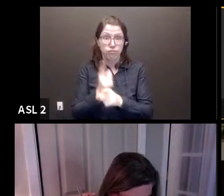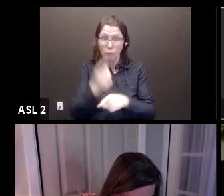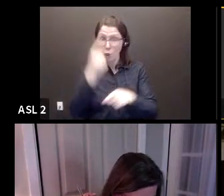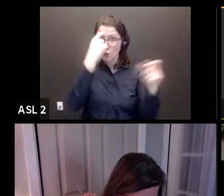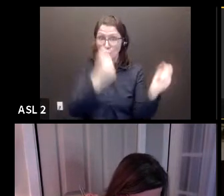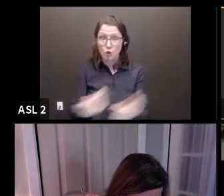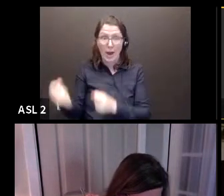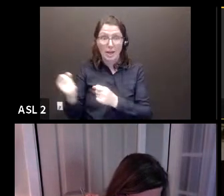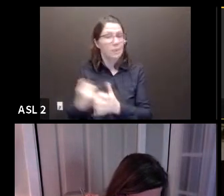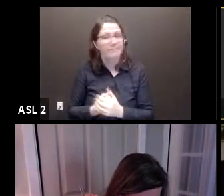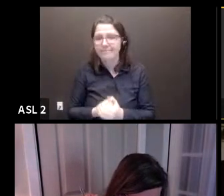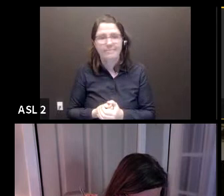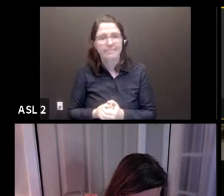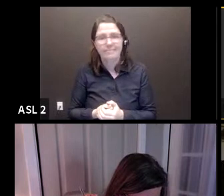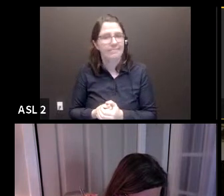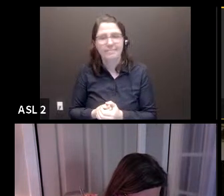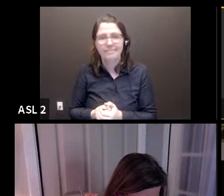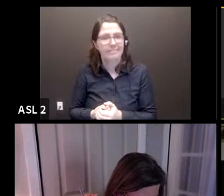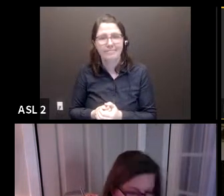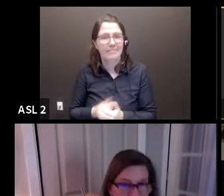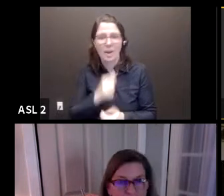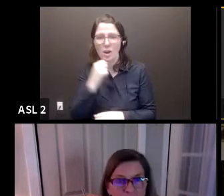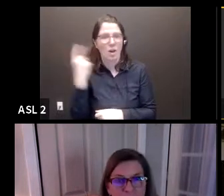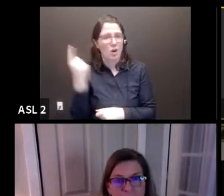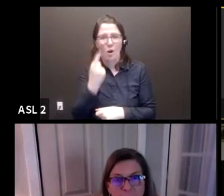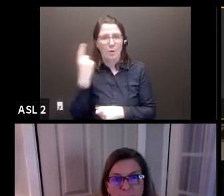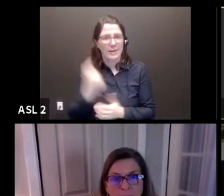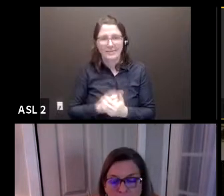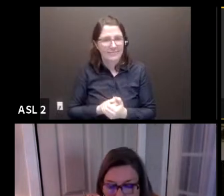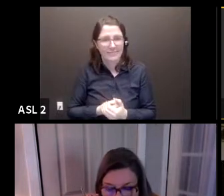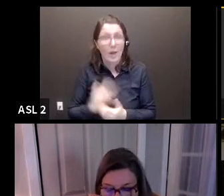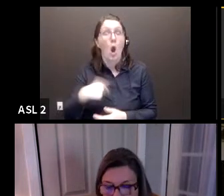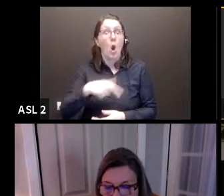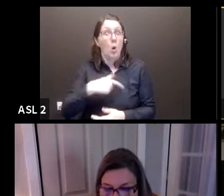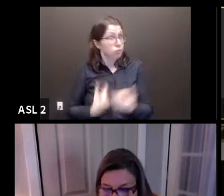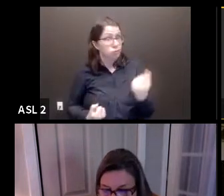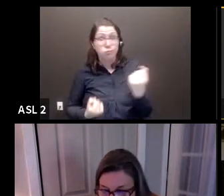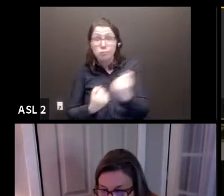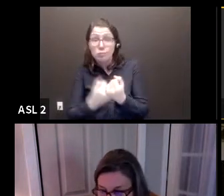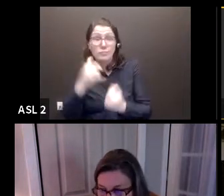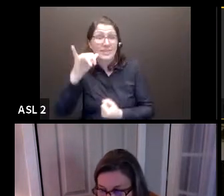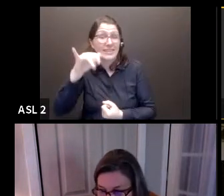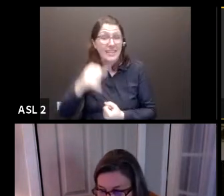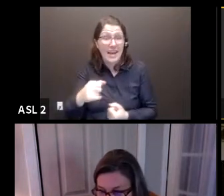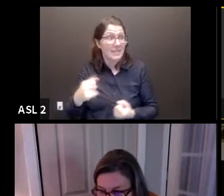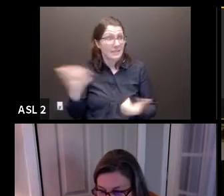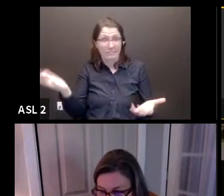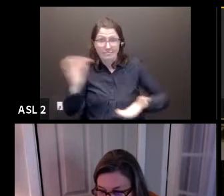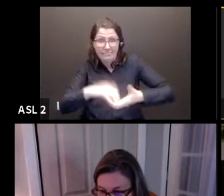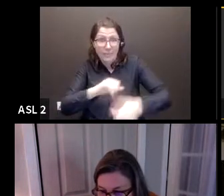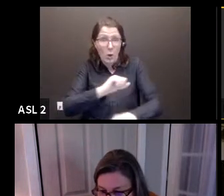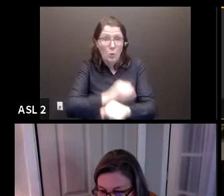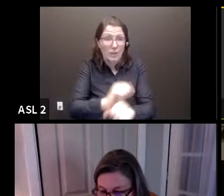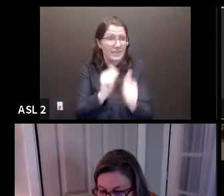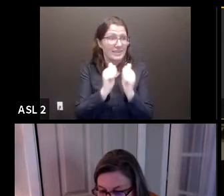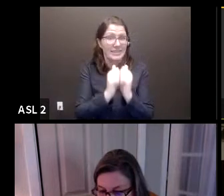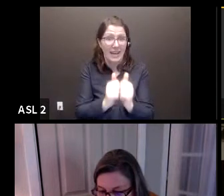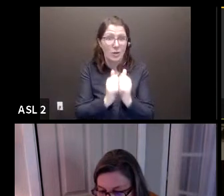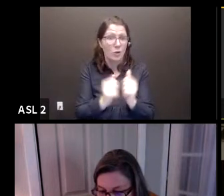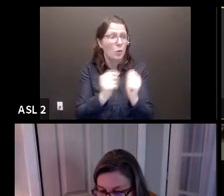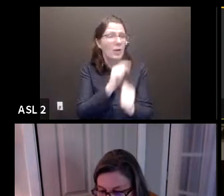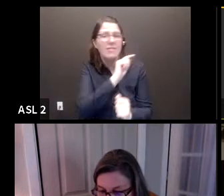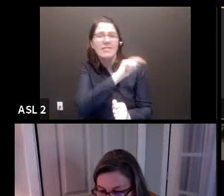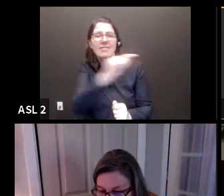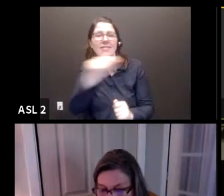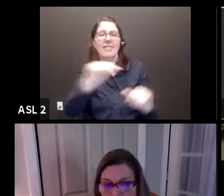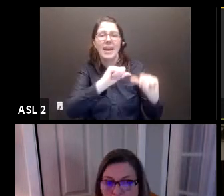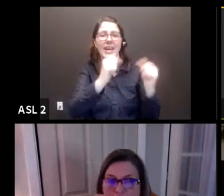and evaluated so we are very much in favor of a co-delivery co-production model we're very much in favor of other agencies